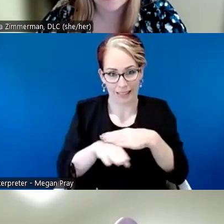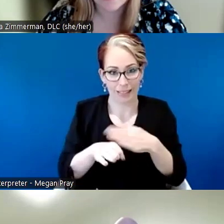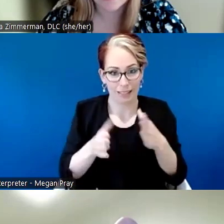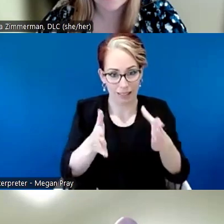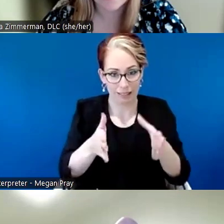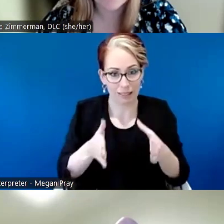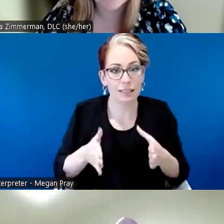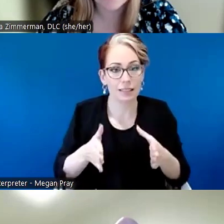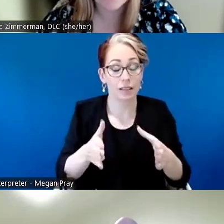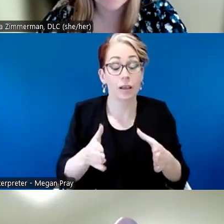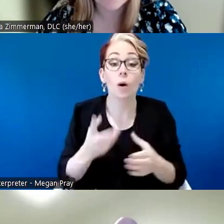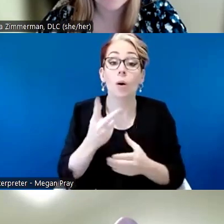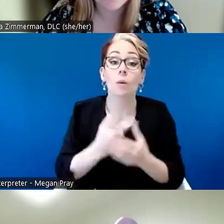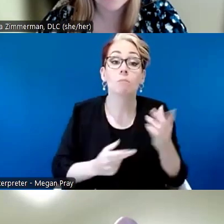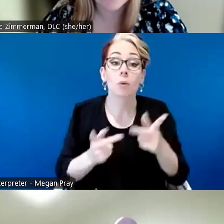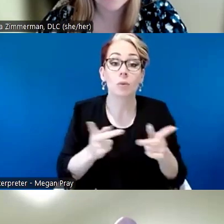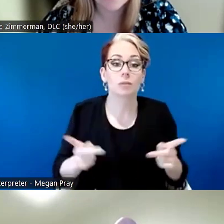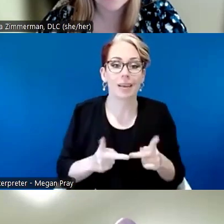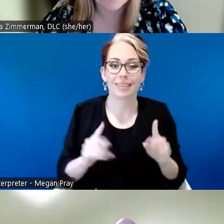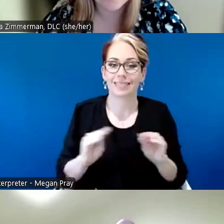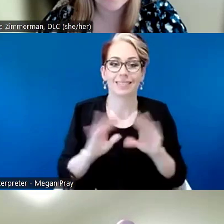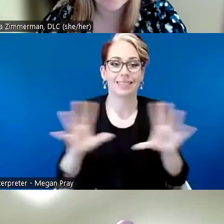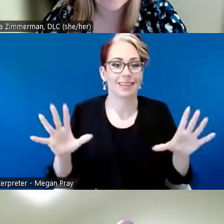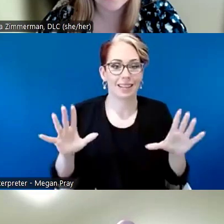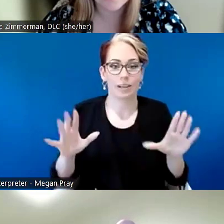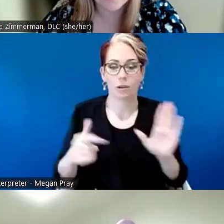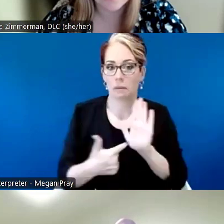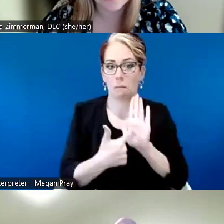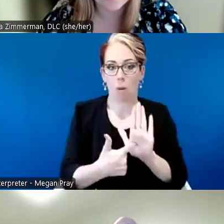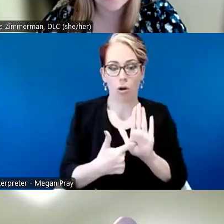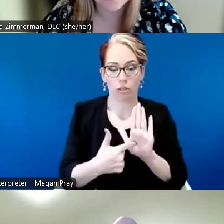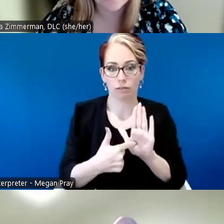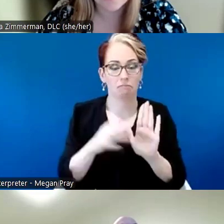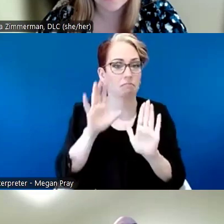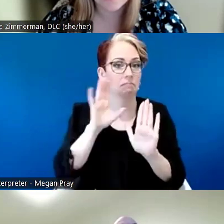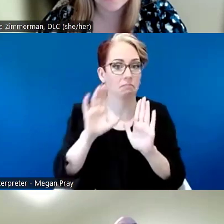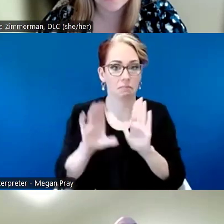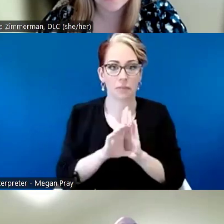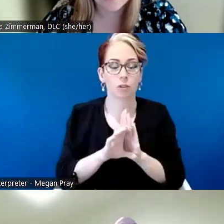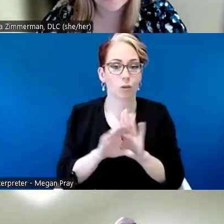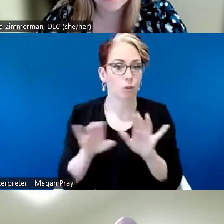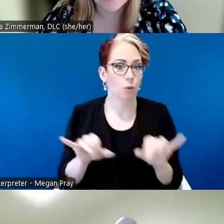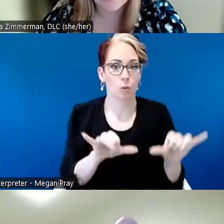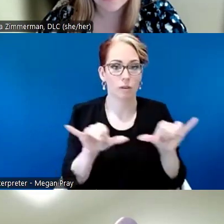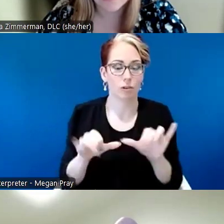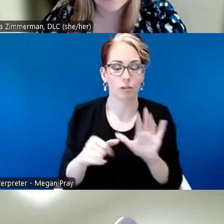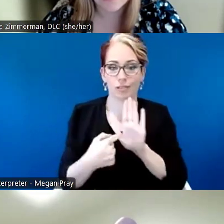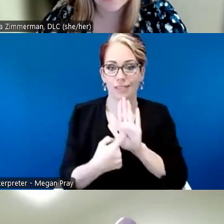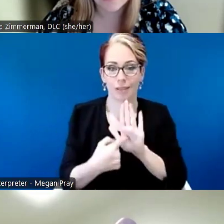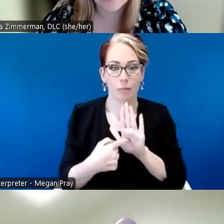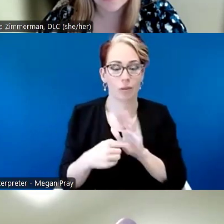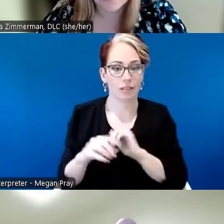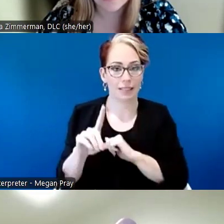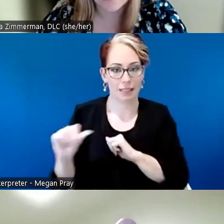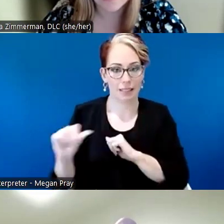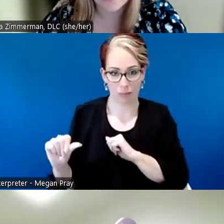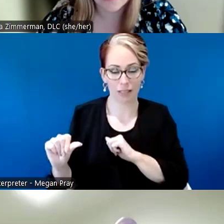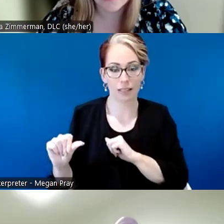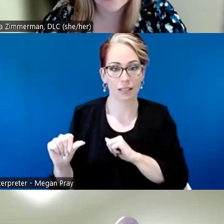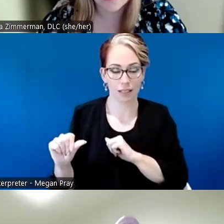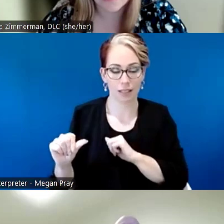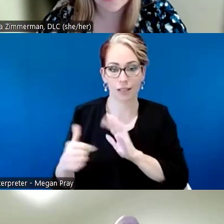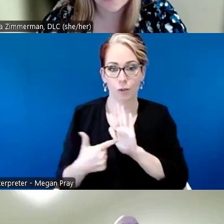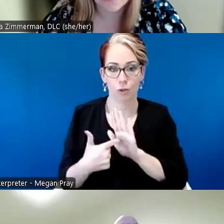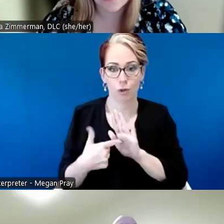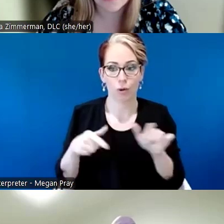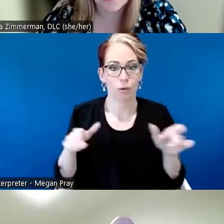accessible spaces are clearly marked with the universal symbol of disability to indicate that those